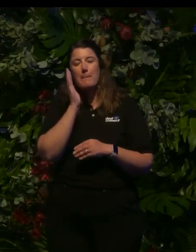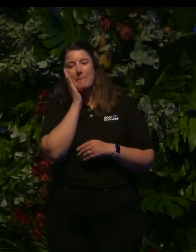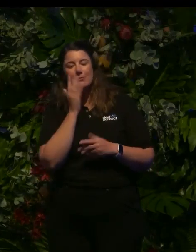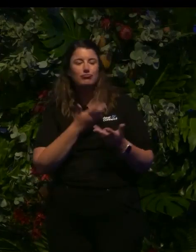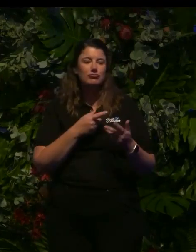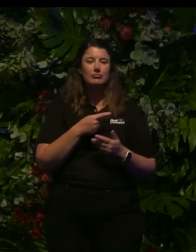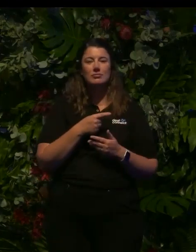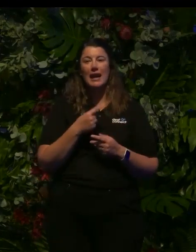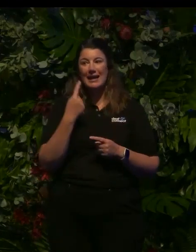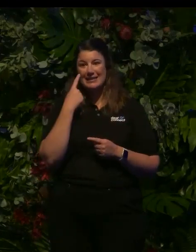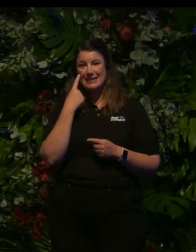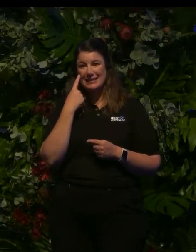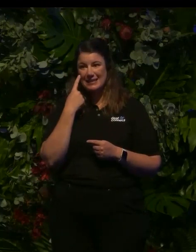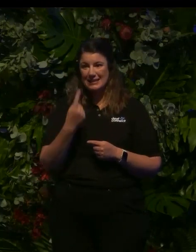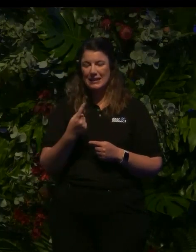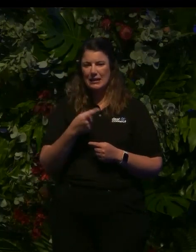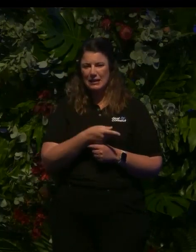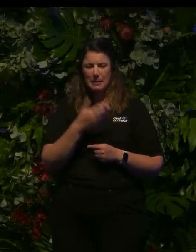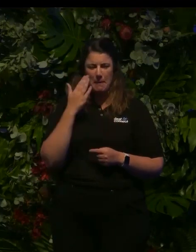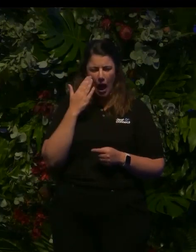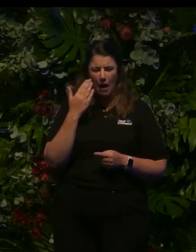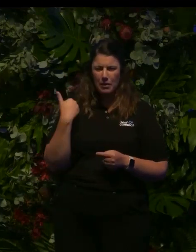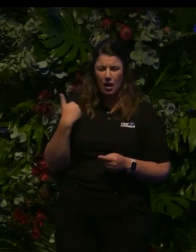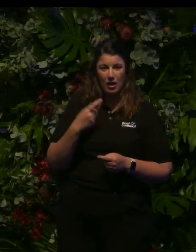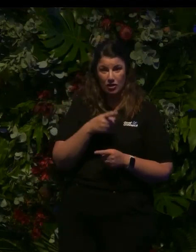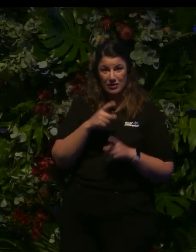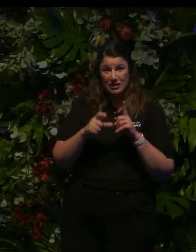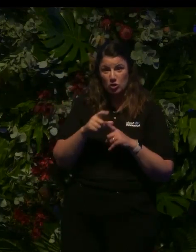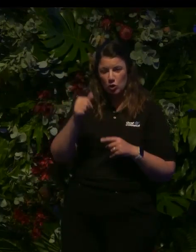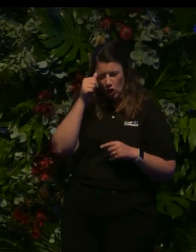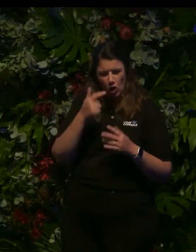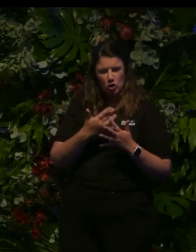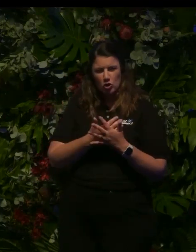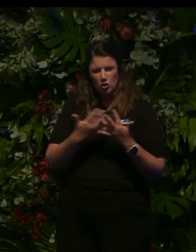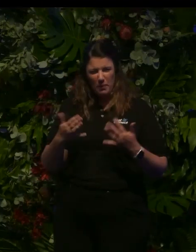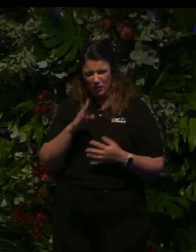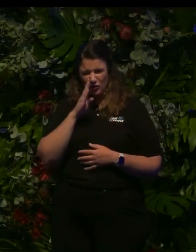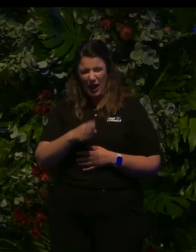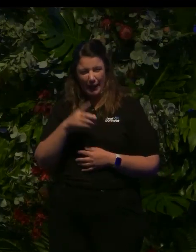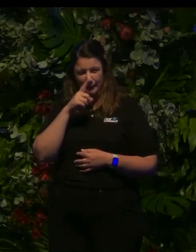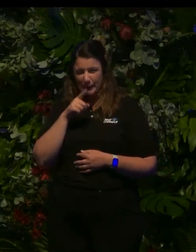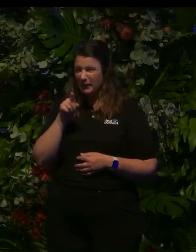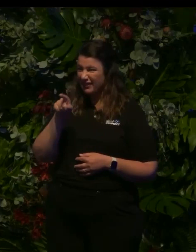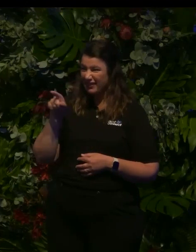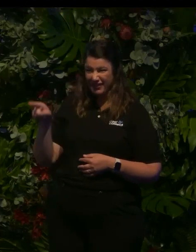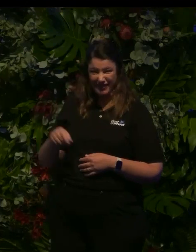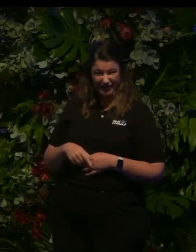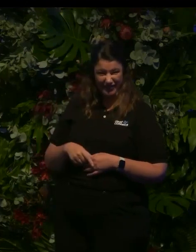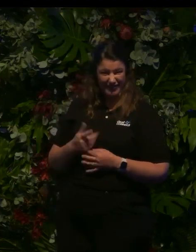sleep, and seeing him saying like, Mom, did you know there are so many hetero people there